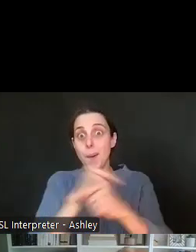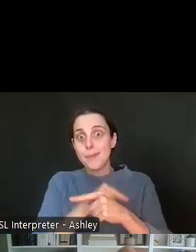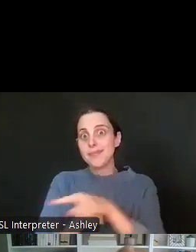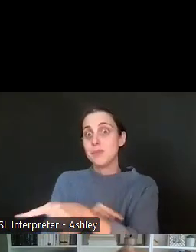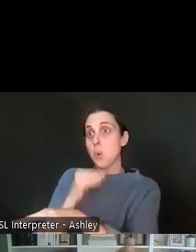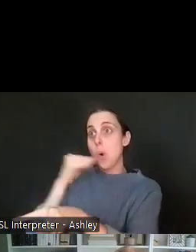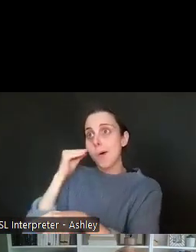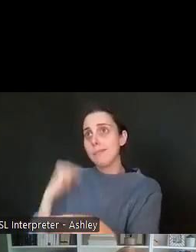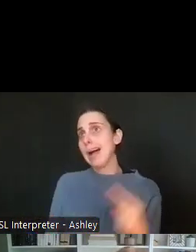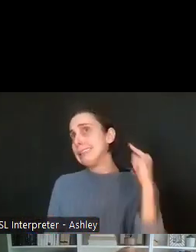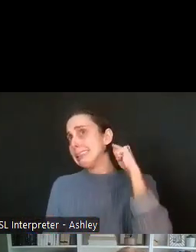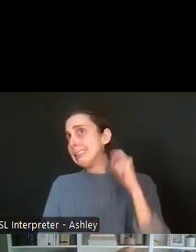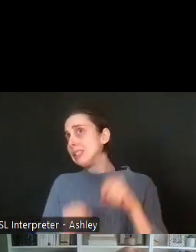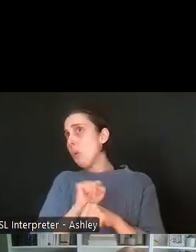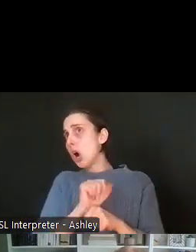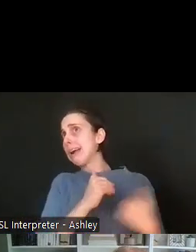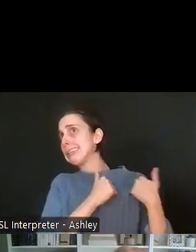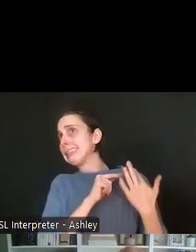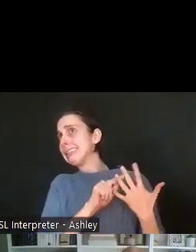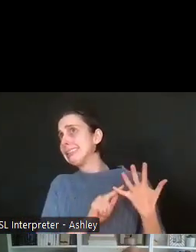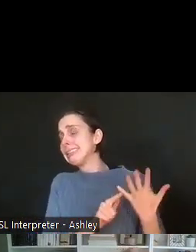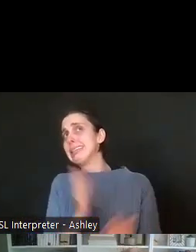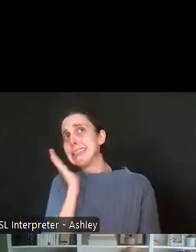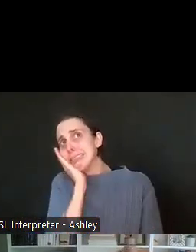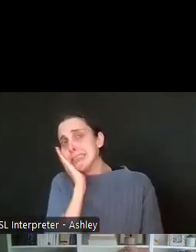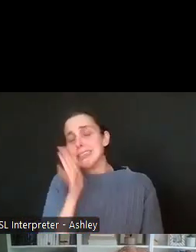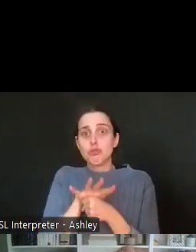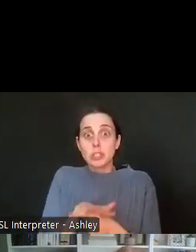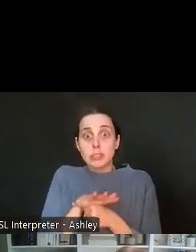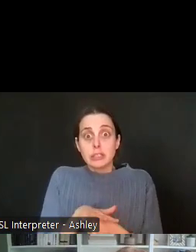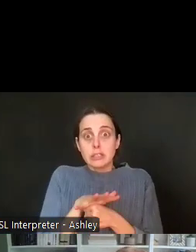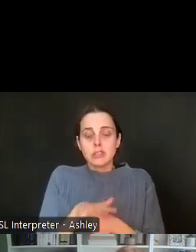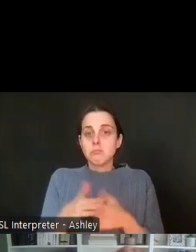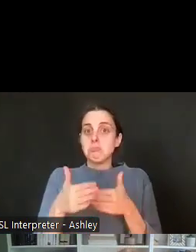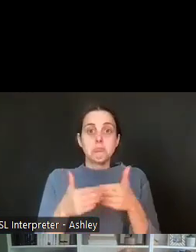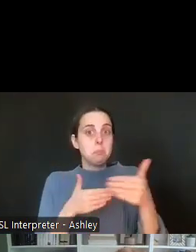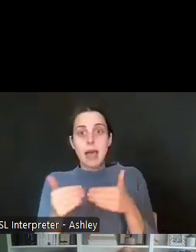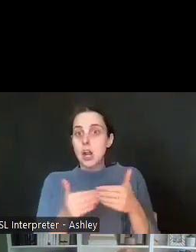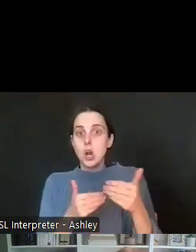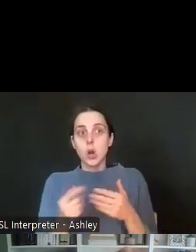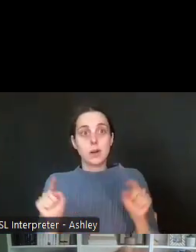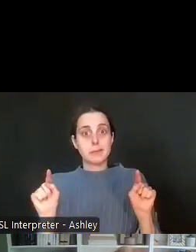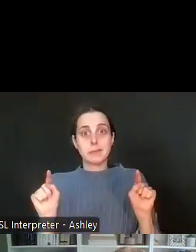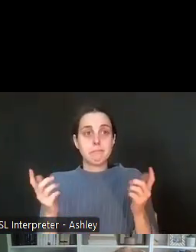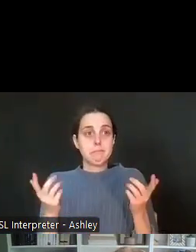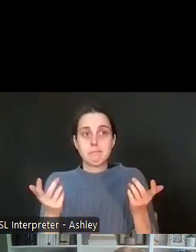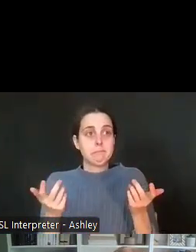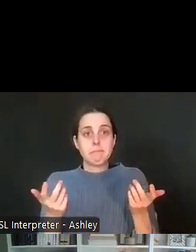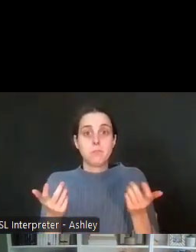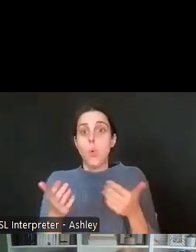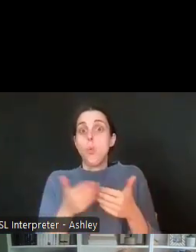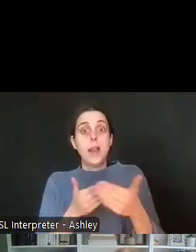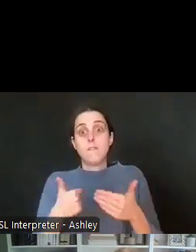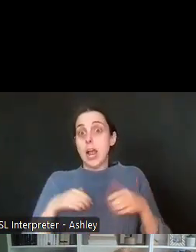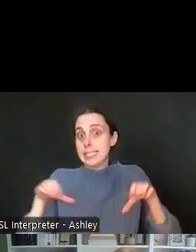all the things I needed to be doing at work. And wherever I was, whatever I was doing, it never felt like enough.